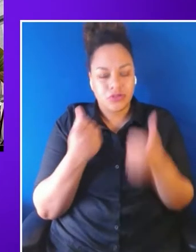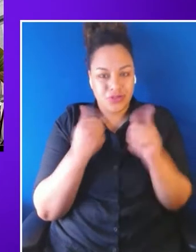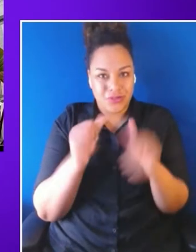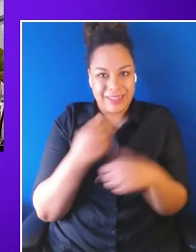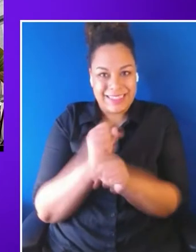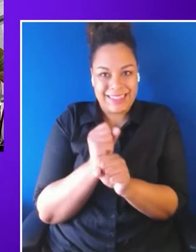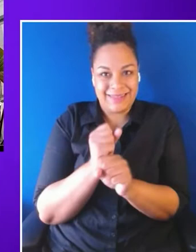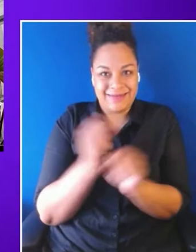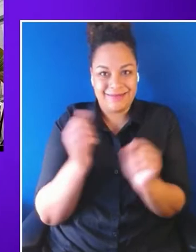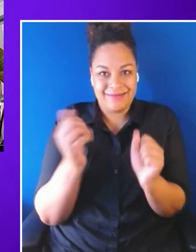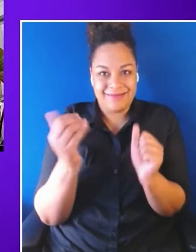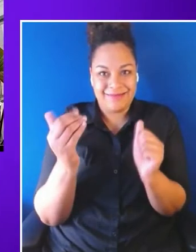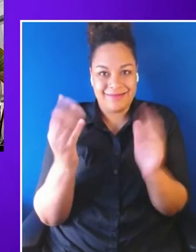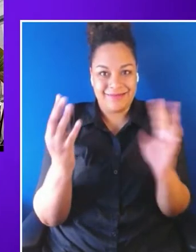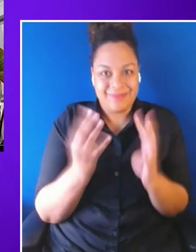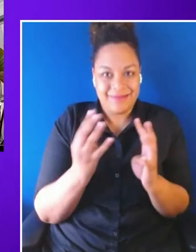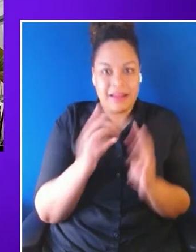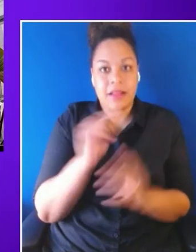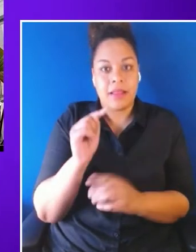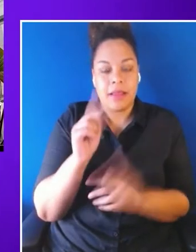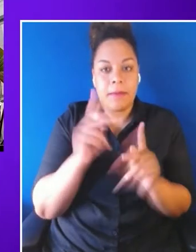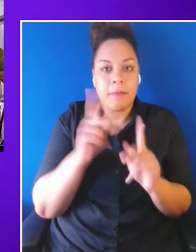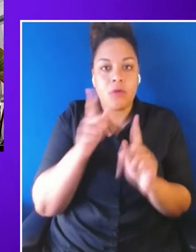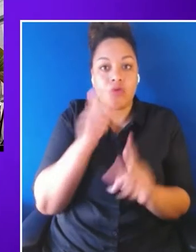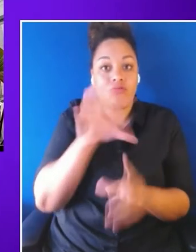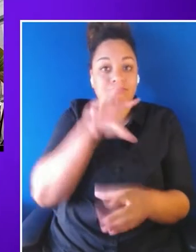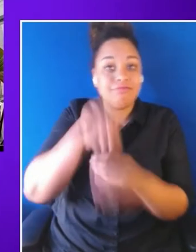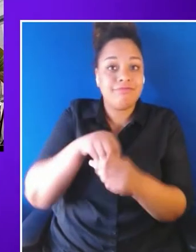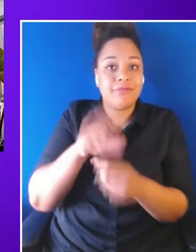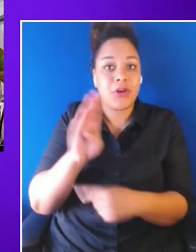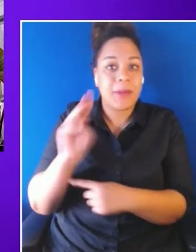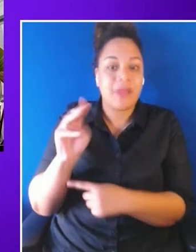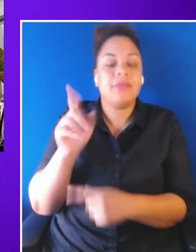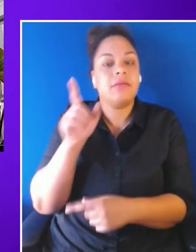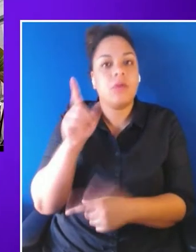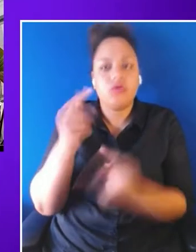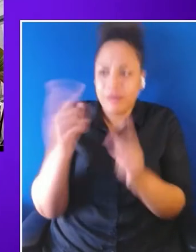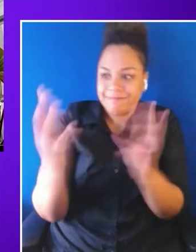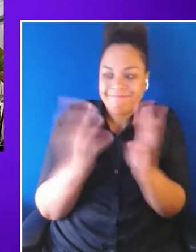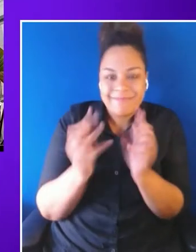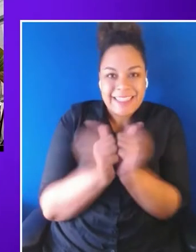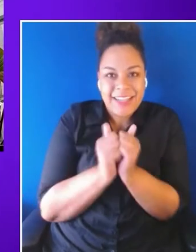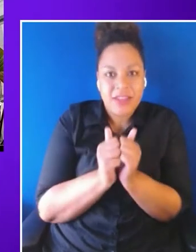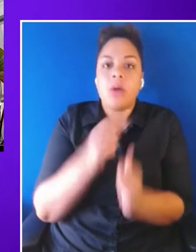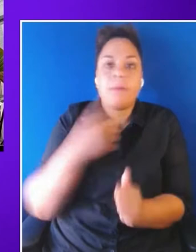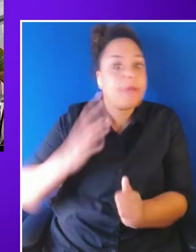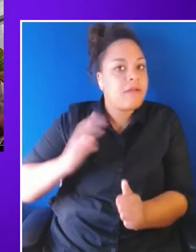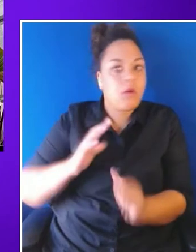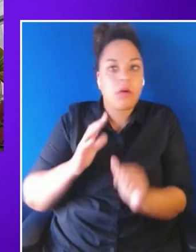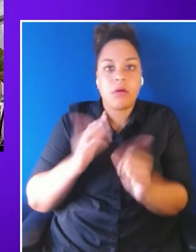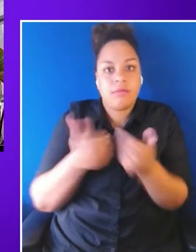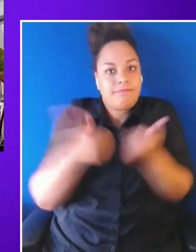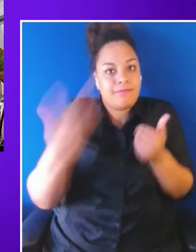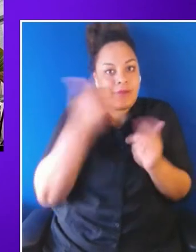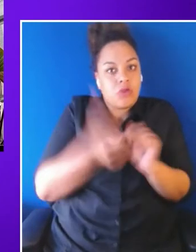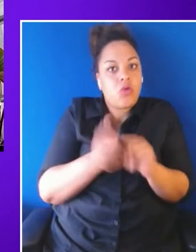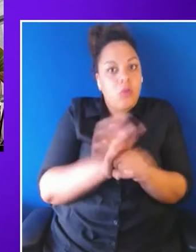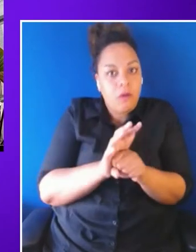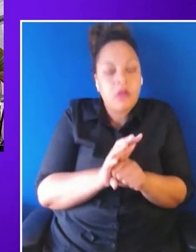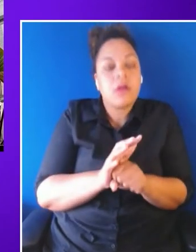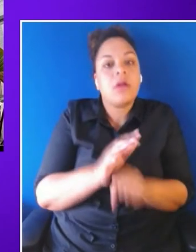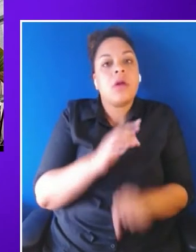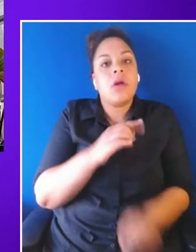that couldn't come together because of COVID, because of the pandemic. And it wasn't really a thought that we